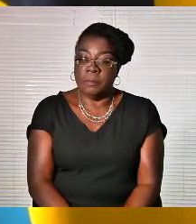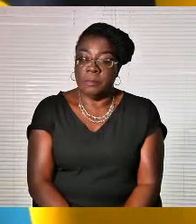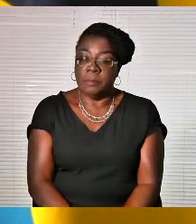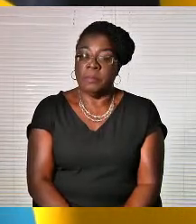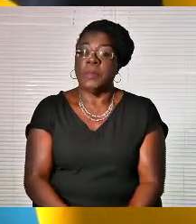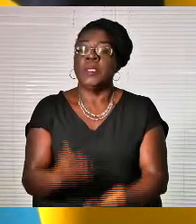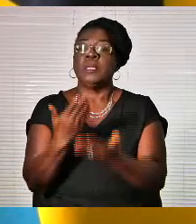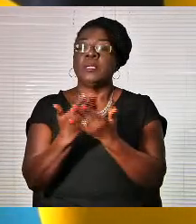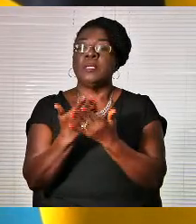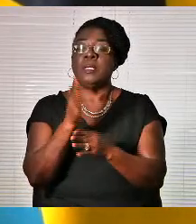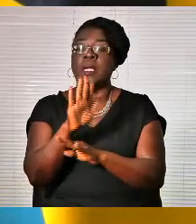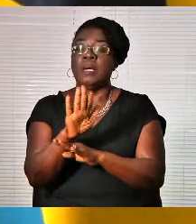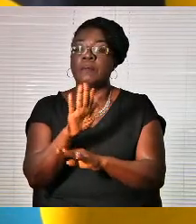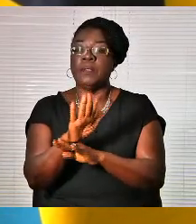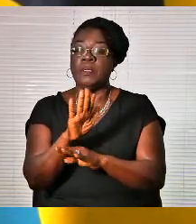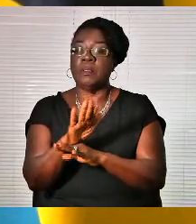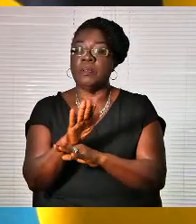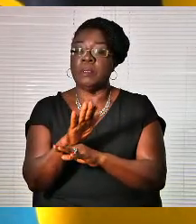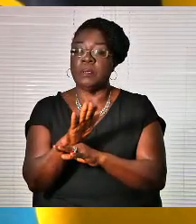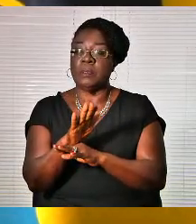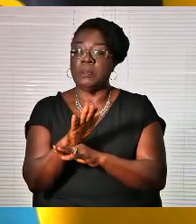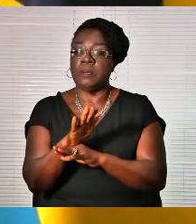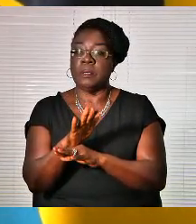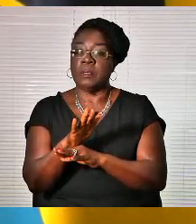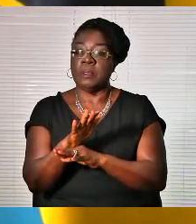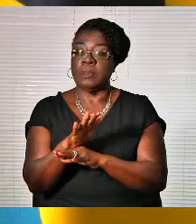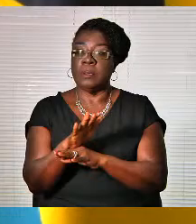Good afternoon. Can you just repeat your question one more time for me?